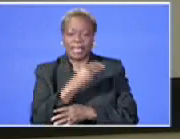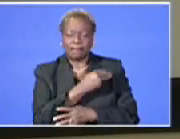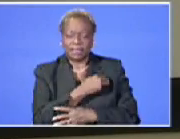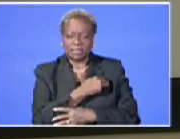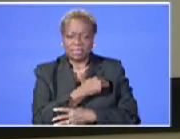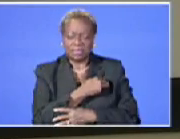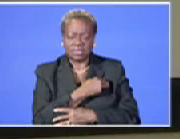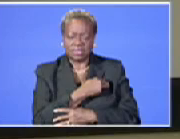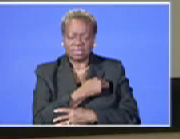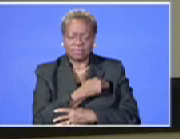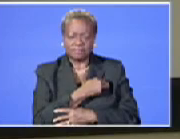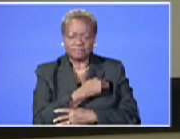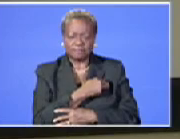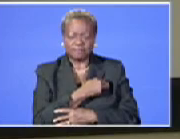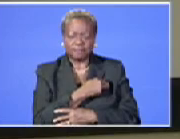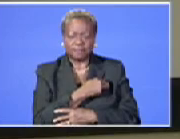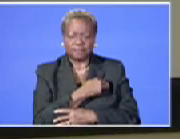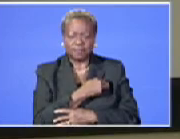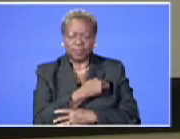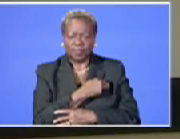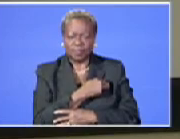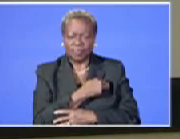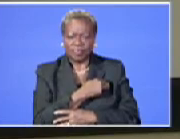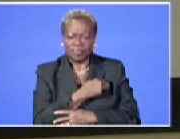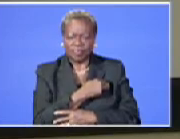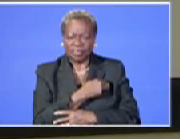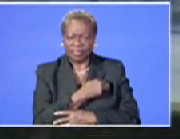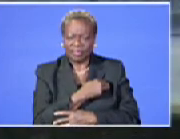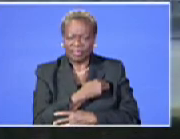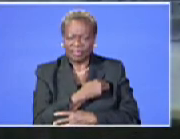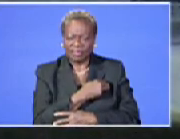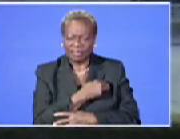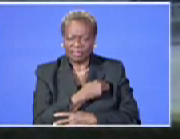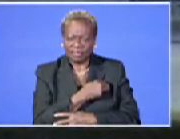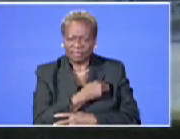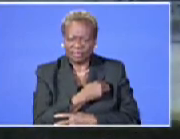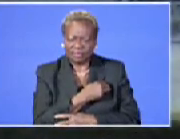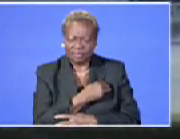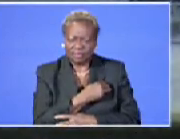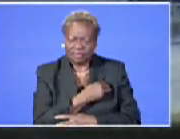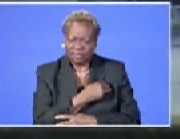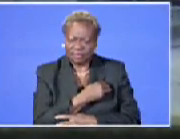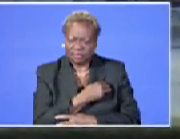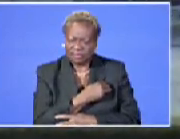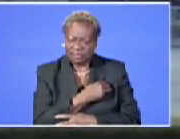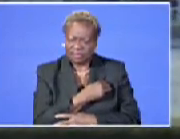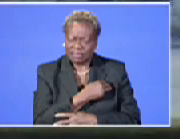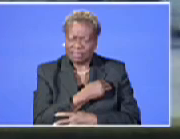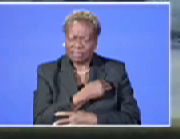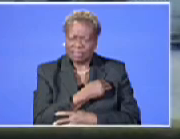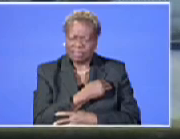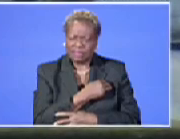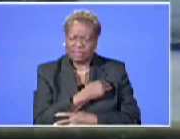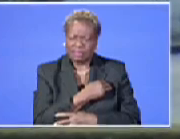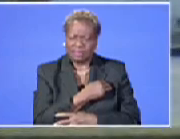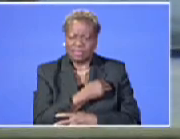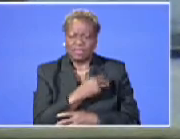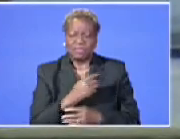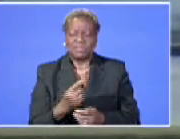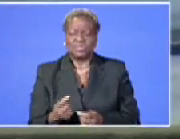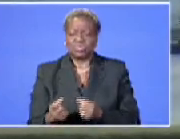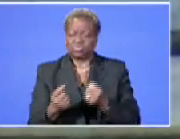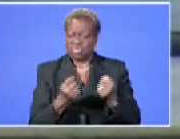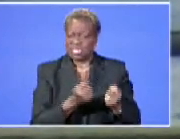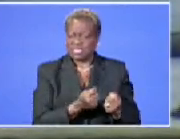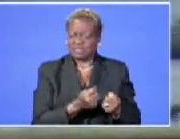have been reduced as there were some ship-to-ship transfers to directly repatriate some of these